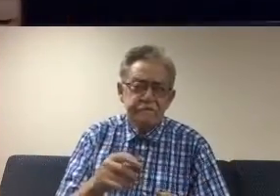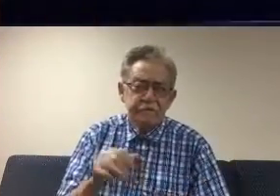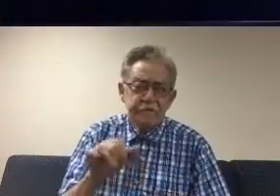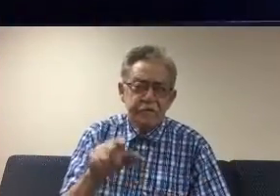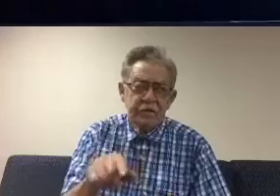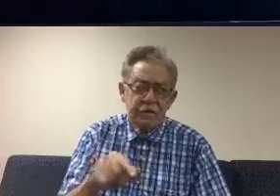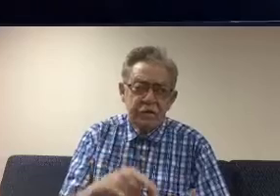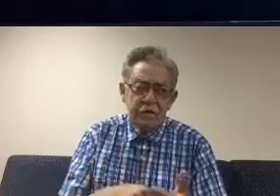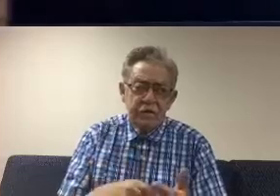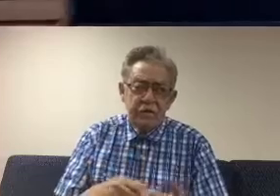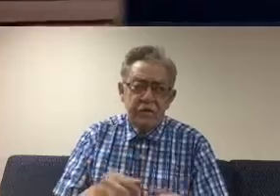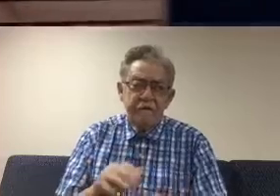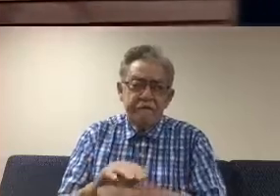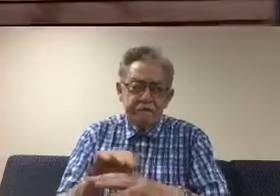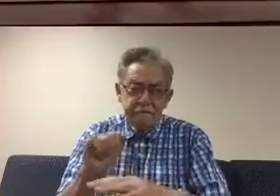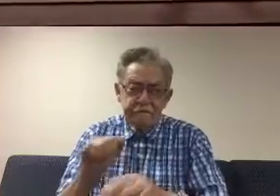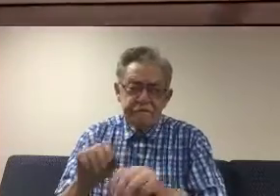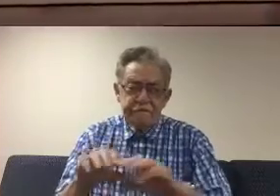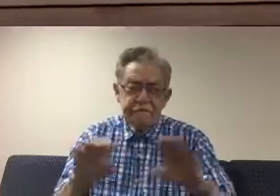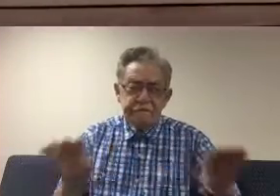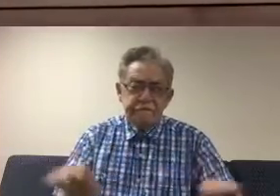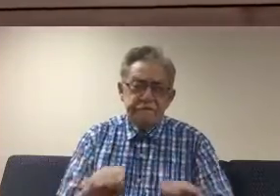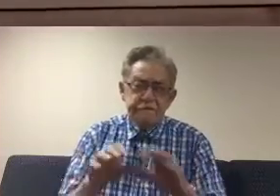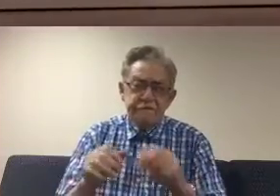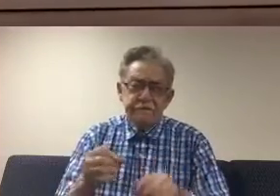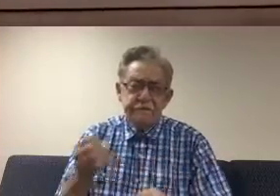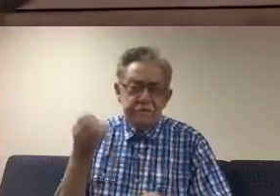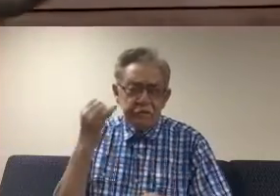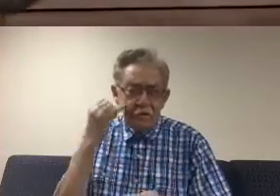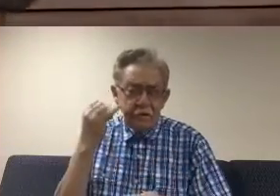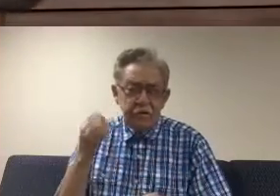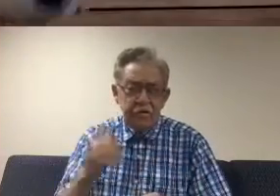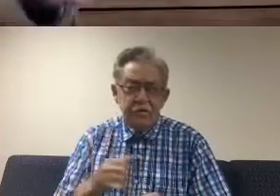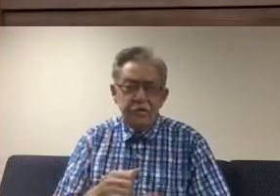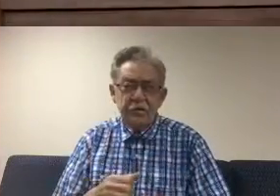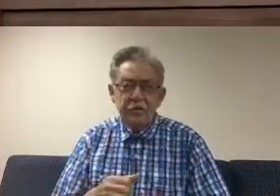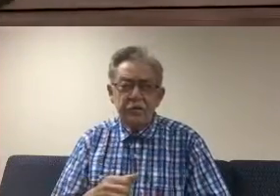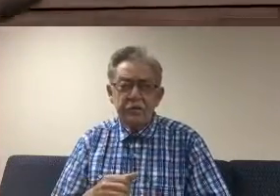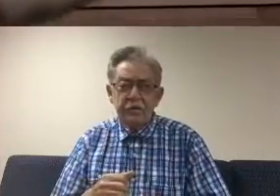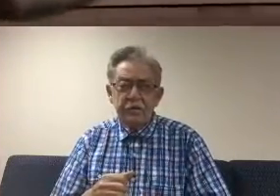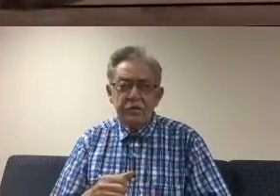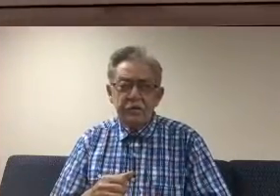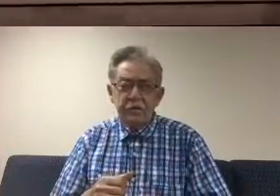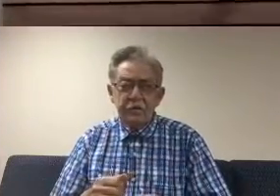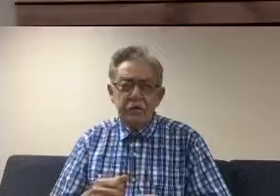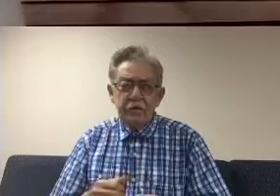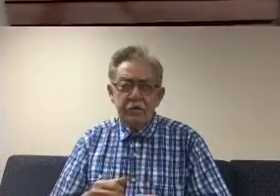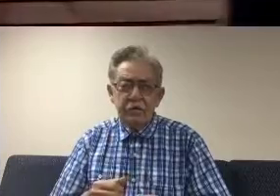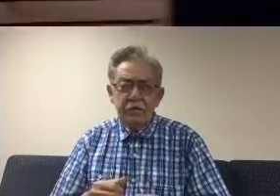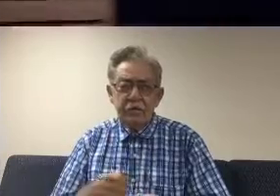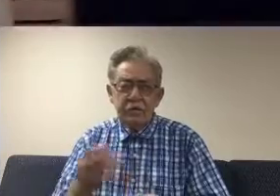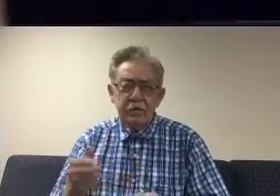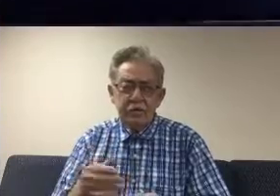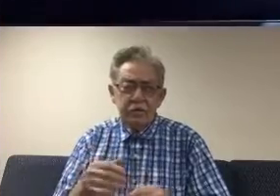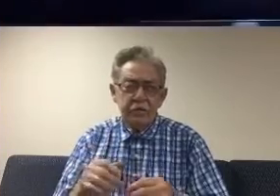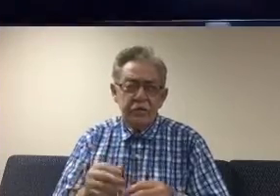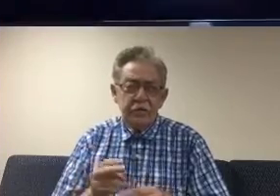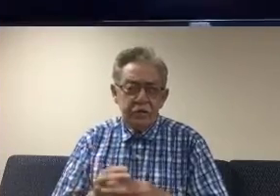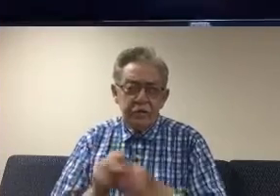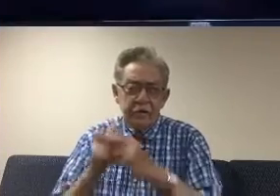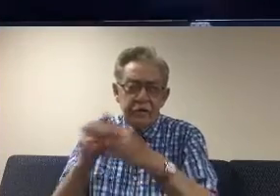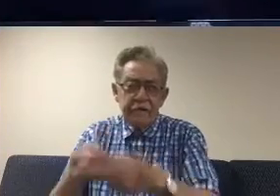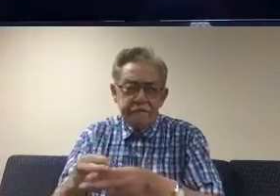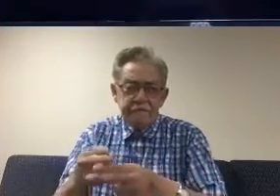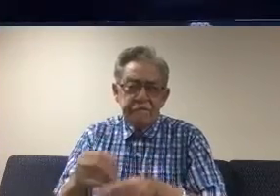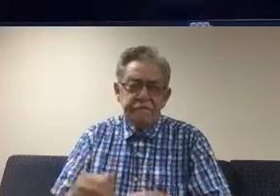is what you're called to do as long as you're breathing. If you're not breathing, you're let go. But as long as you're breathing, you're called to be a witness for Christ